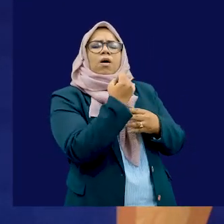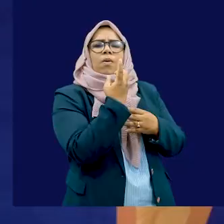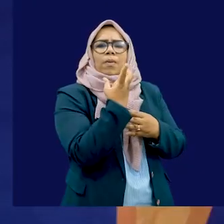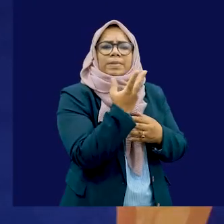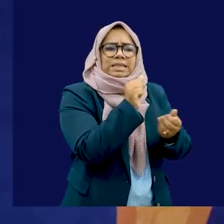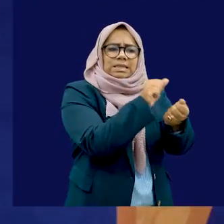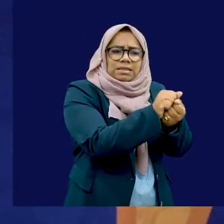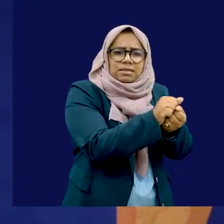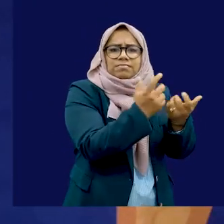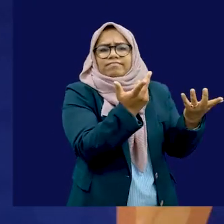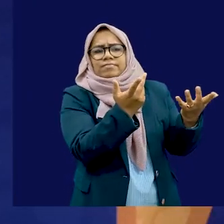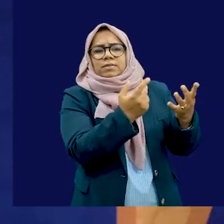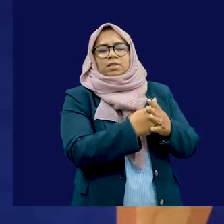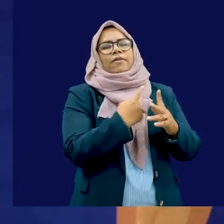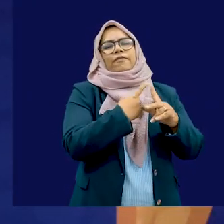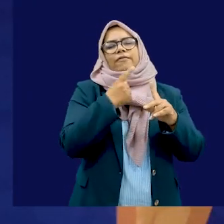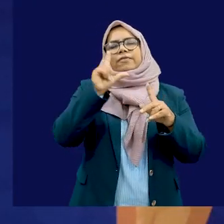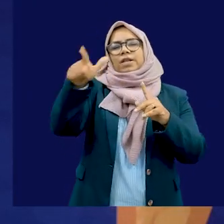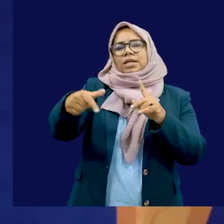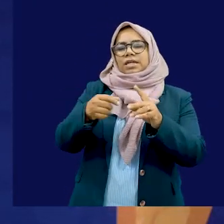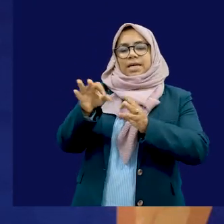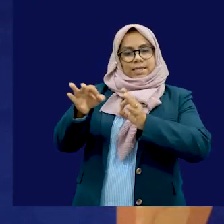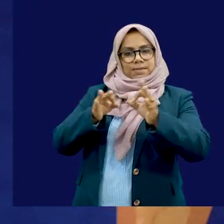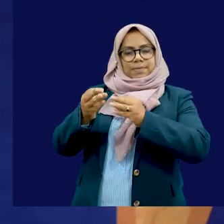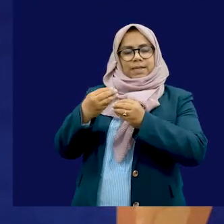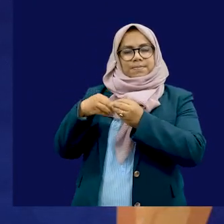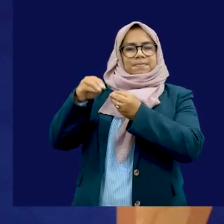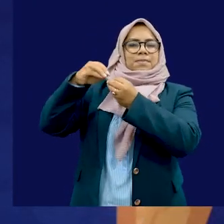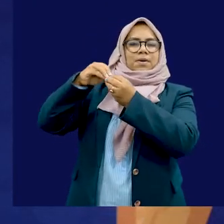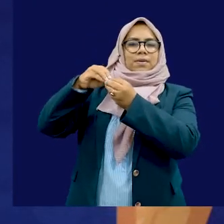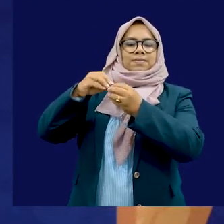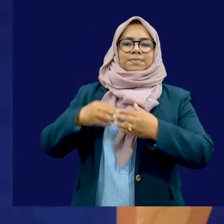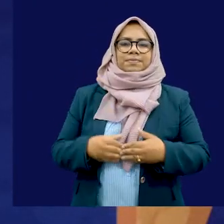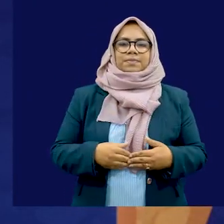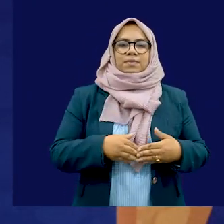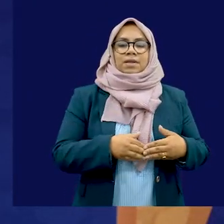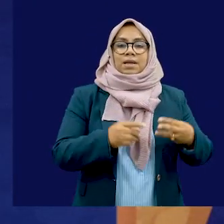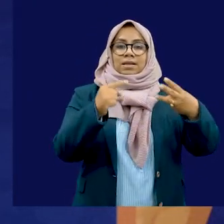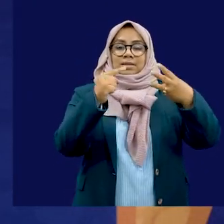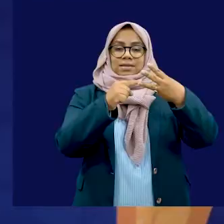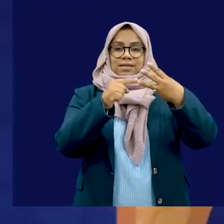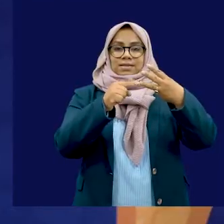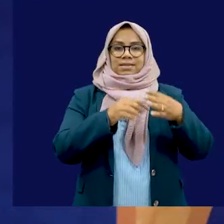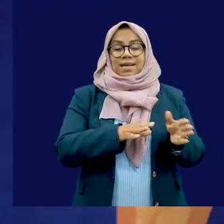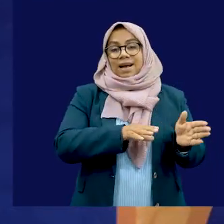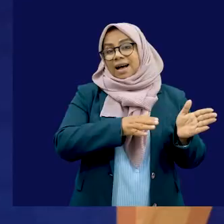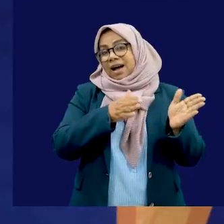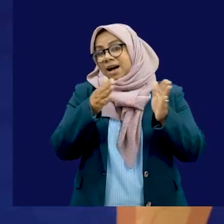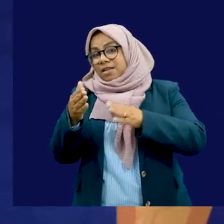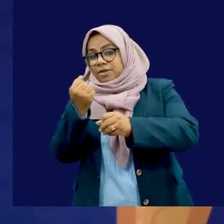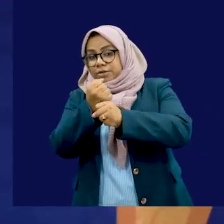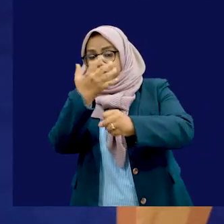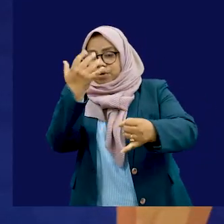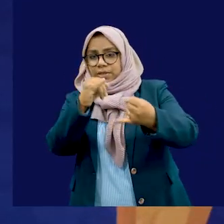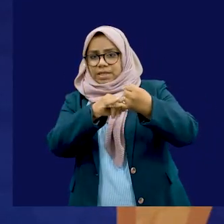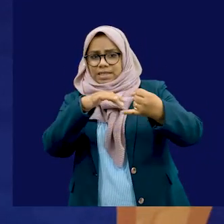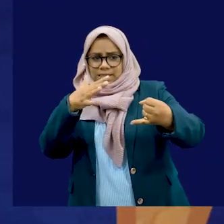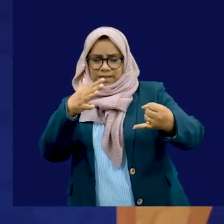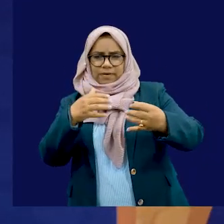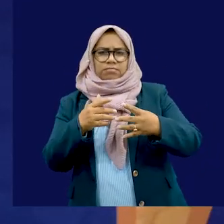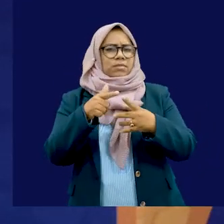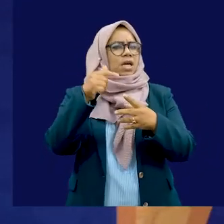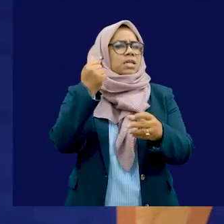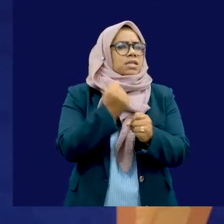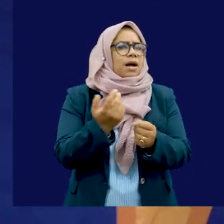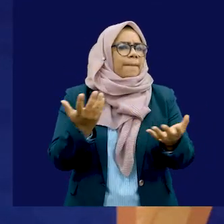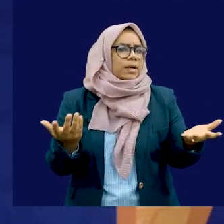will address this later in this episode. Thirdly, other gold and silver possessions. This includes,